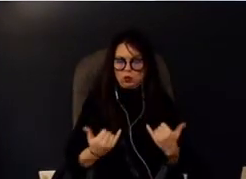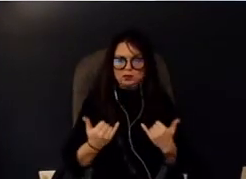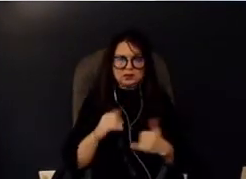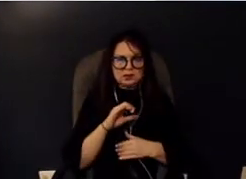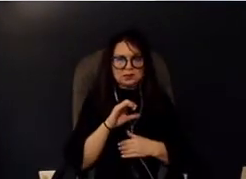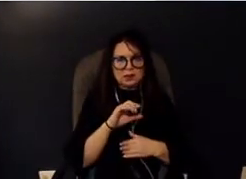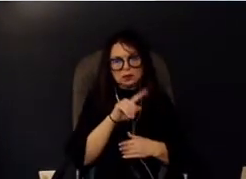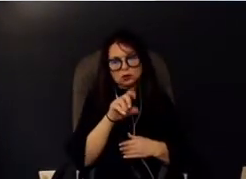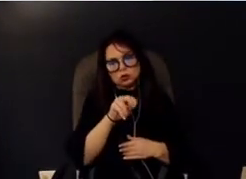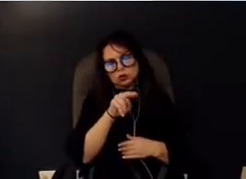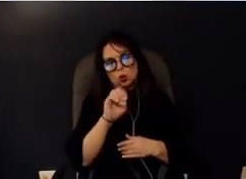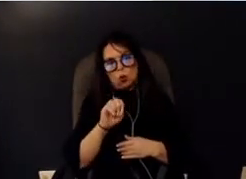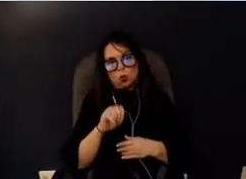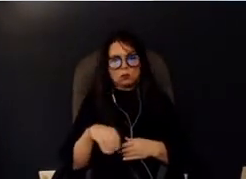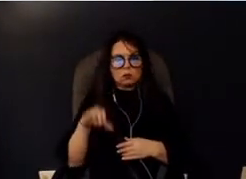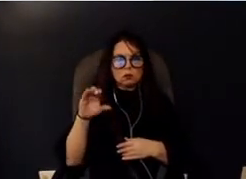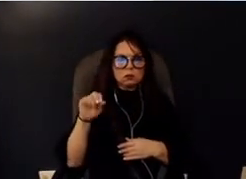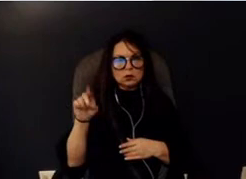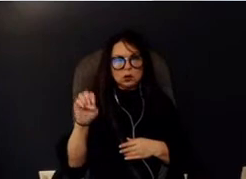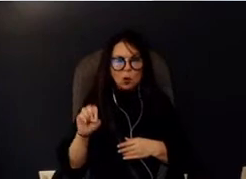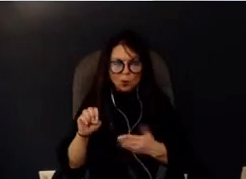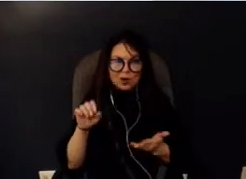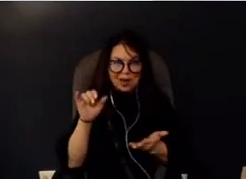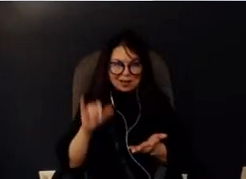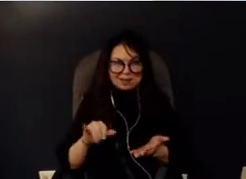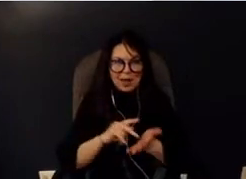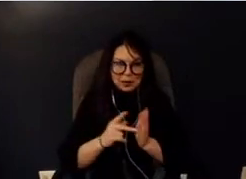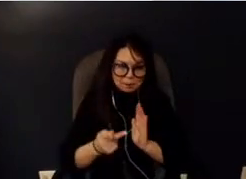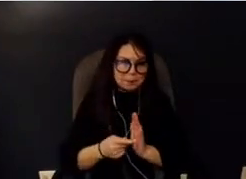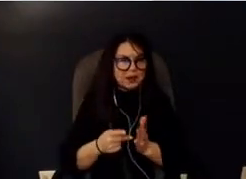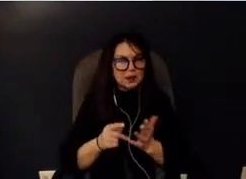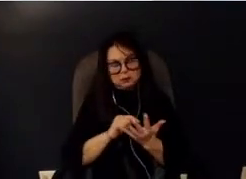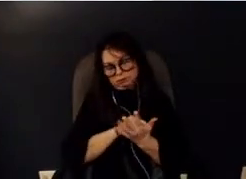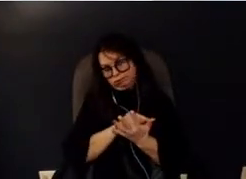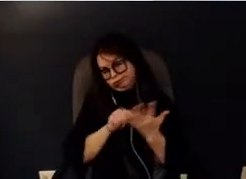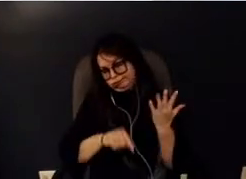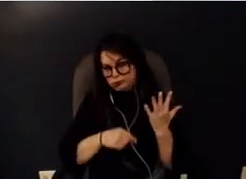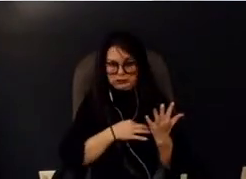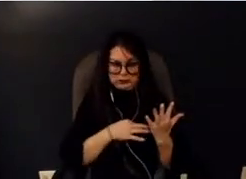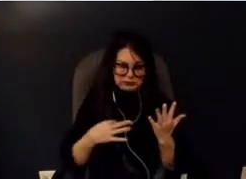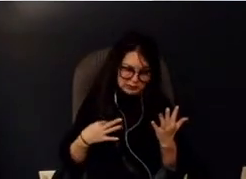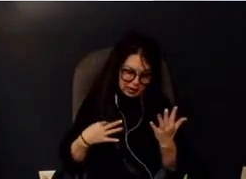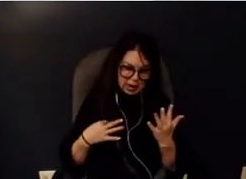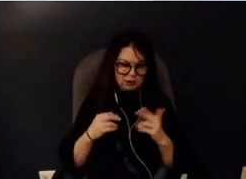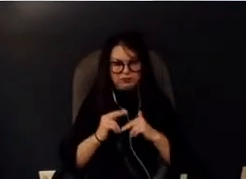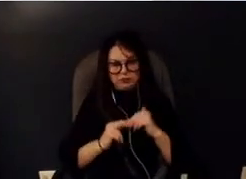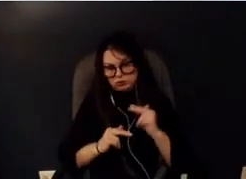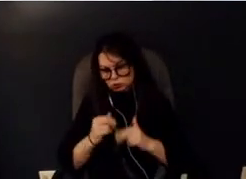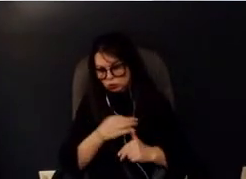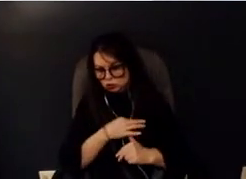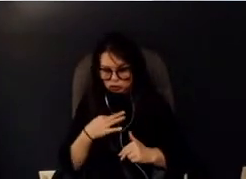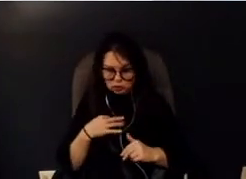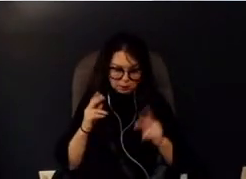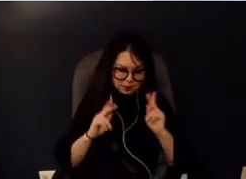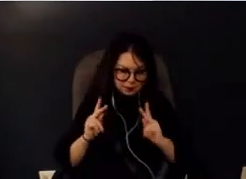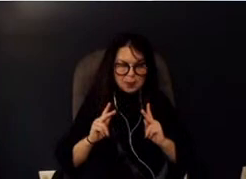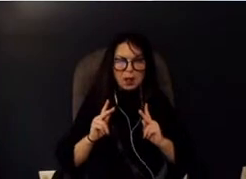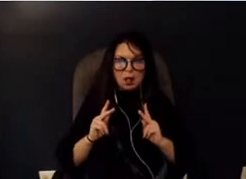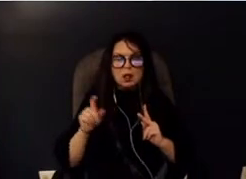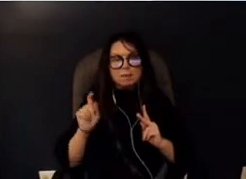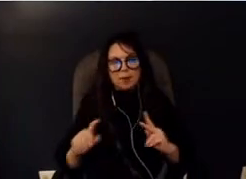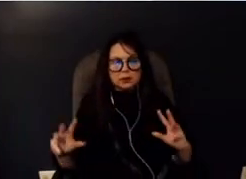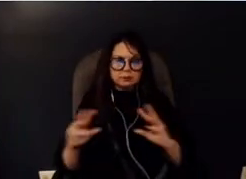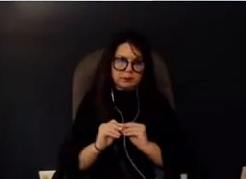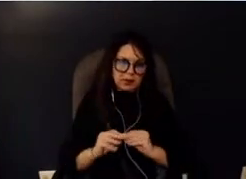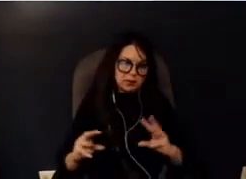takes multiple staff and Construction Code Services to meet on a daily basis on multiple